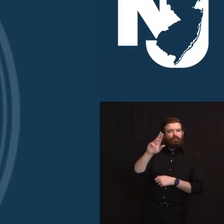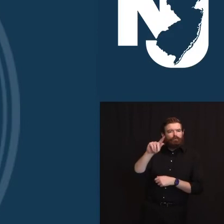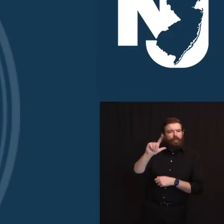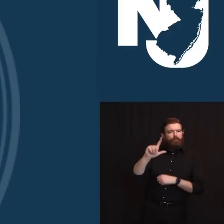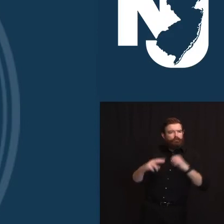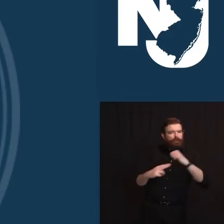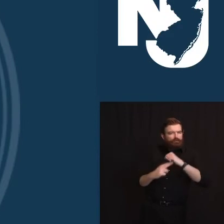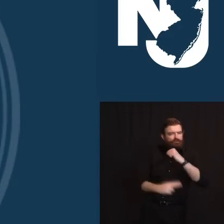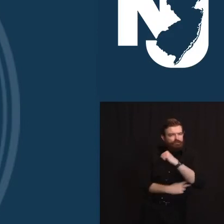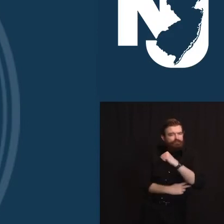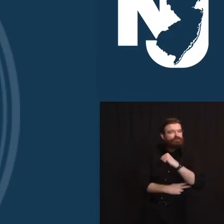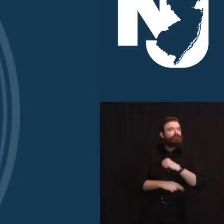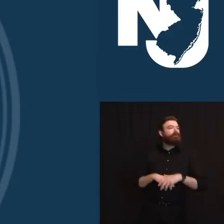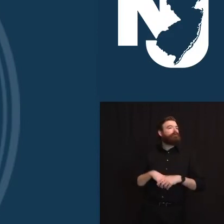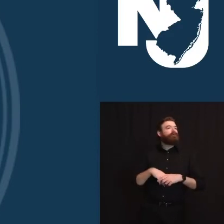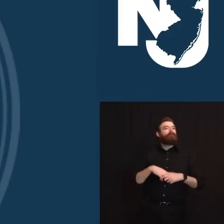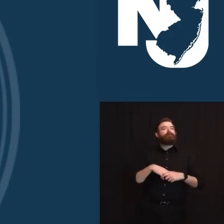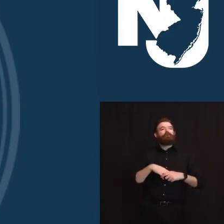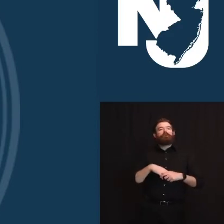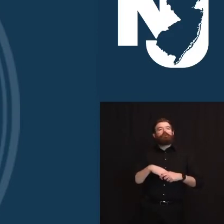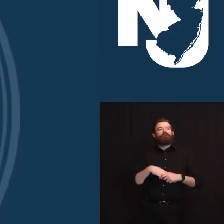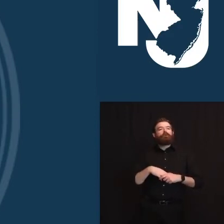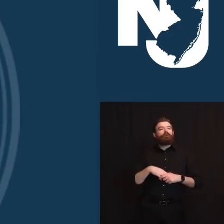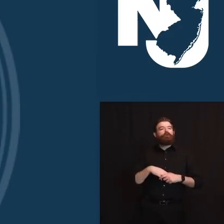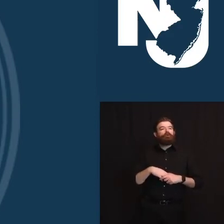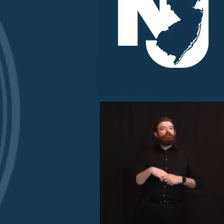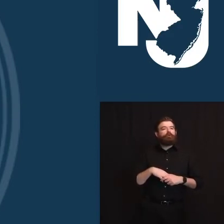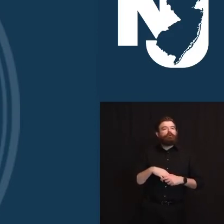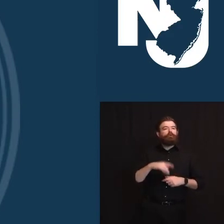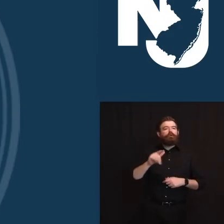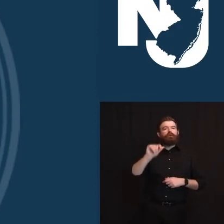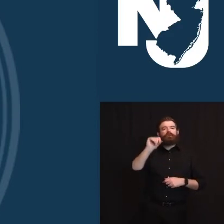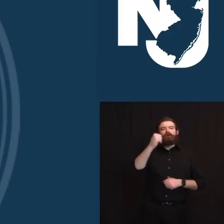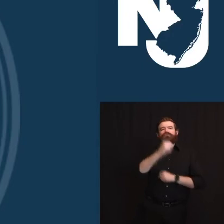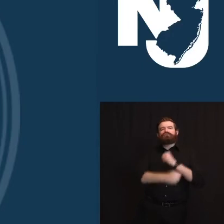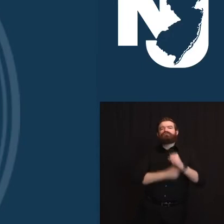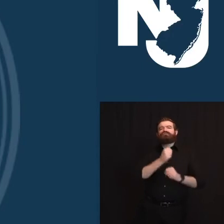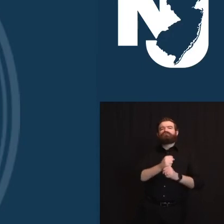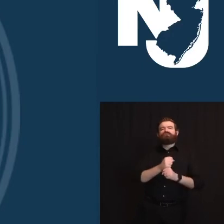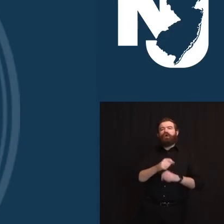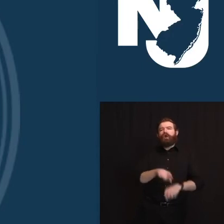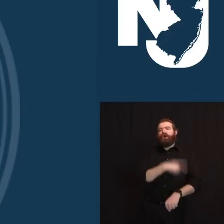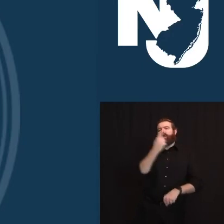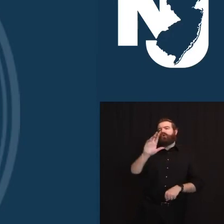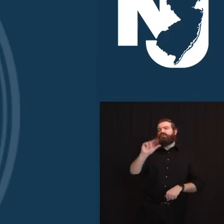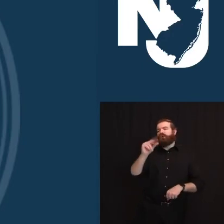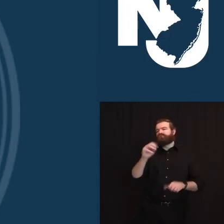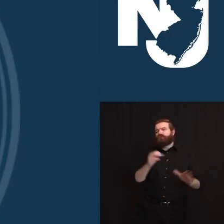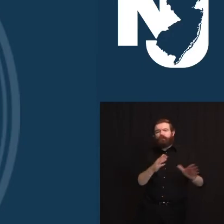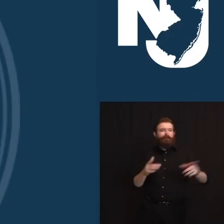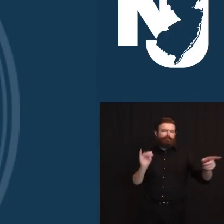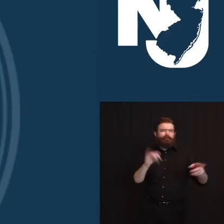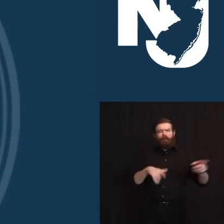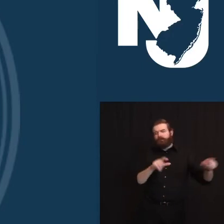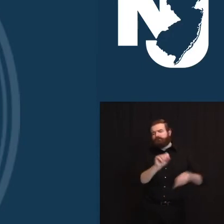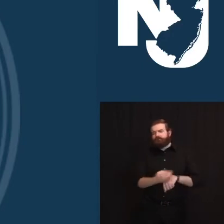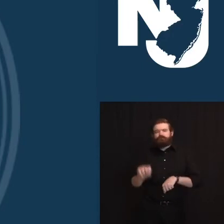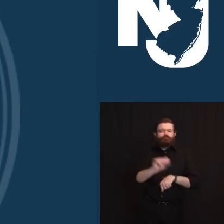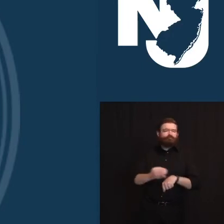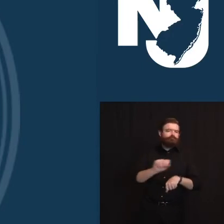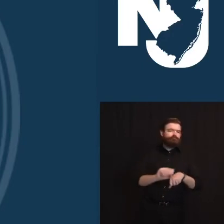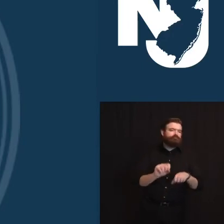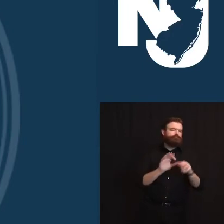plan. Our state's top infrastructure priority is getting the full Gateway project approved, including the much-needed new rail